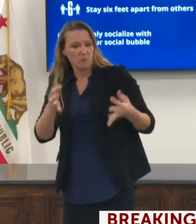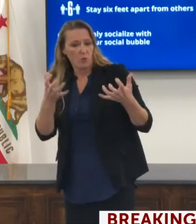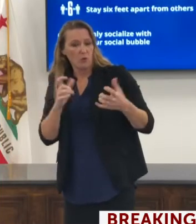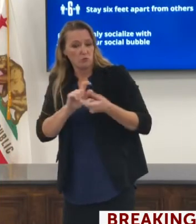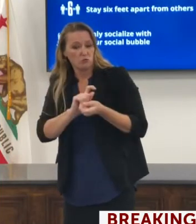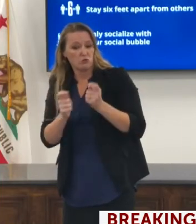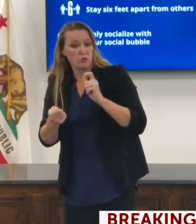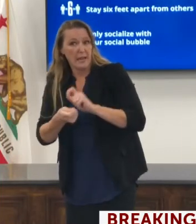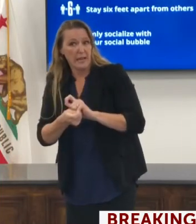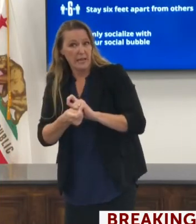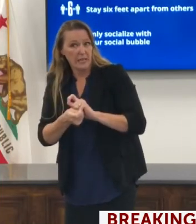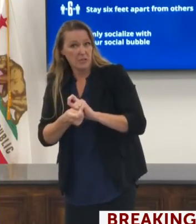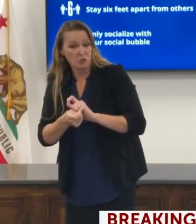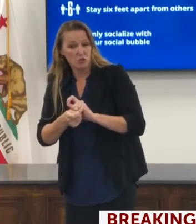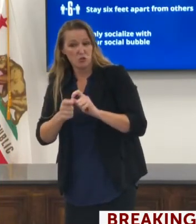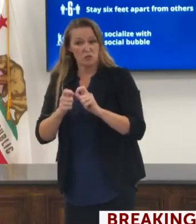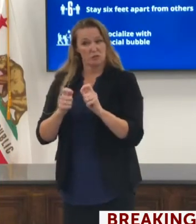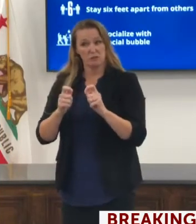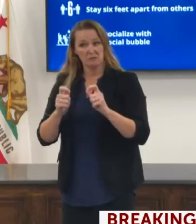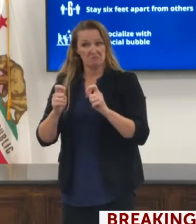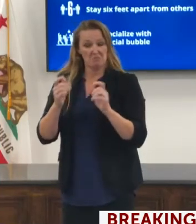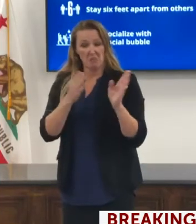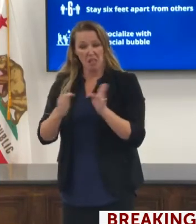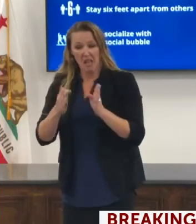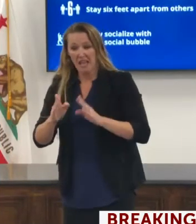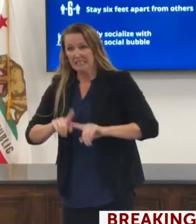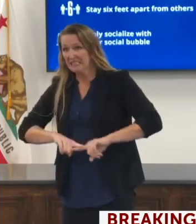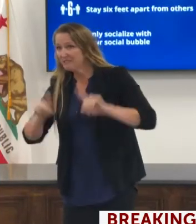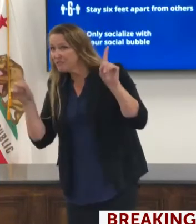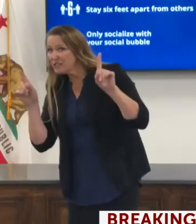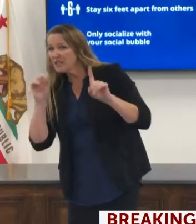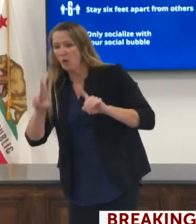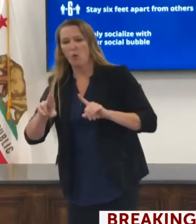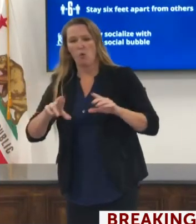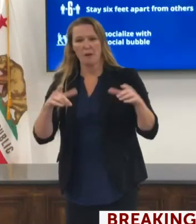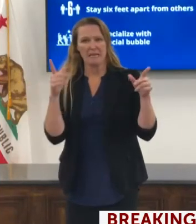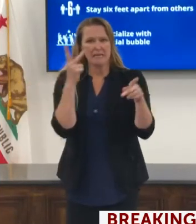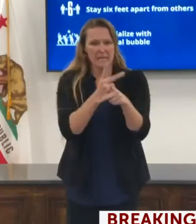the cohort procedure that we currently have. Do you have any questions for me?